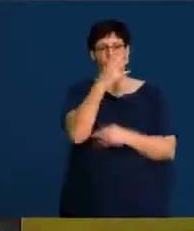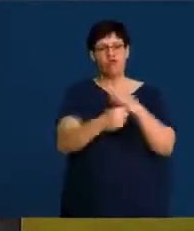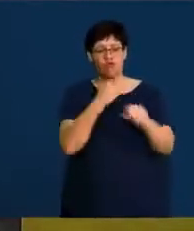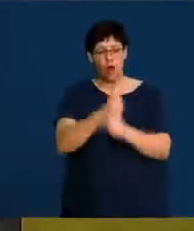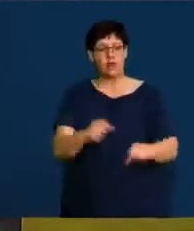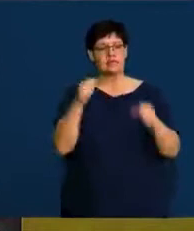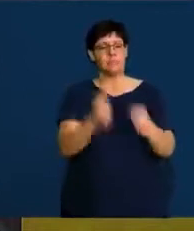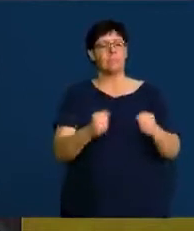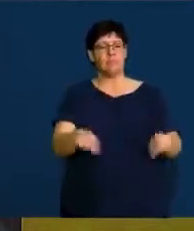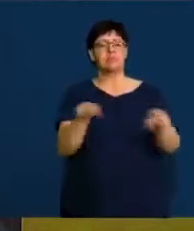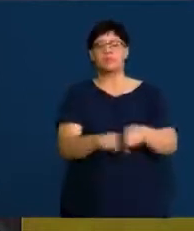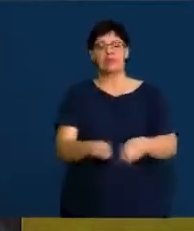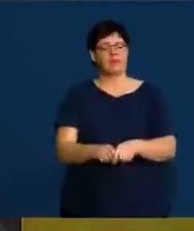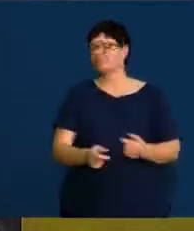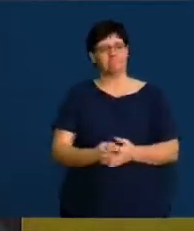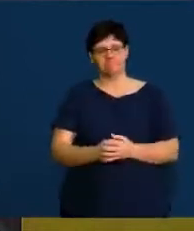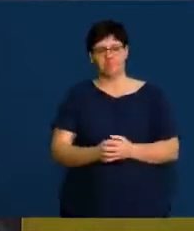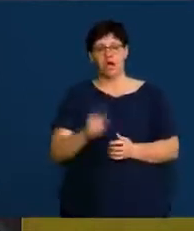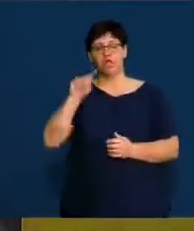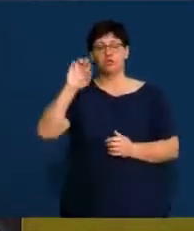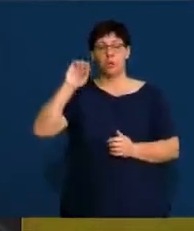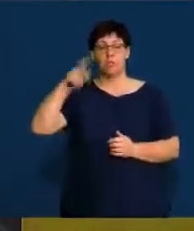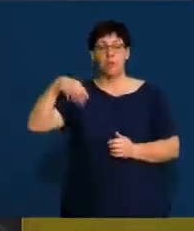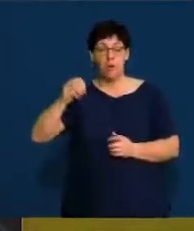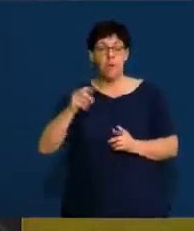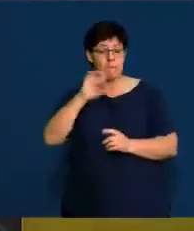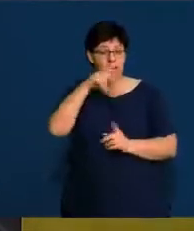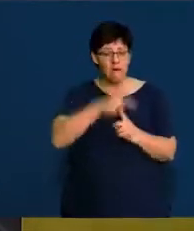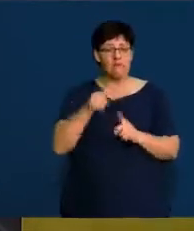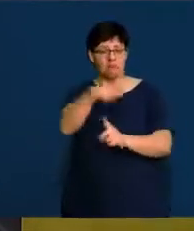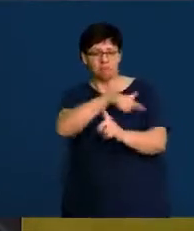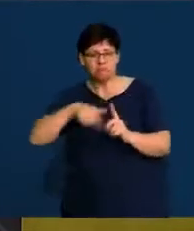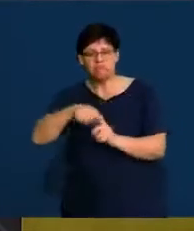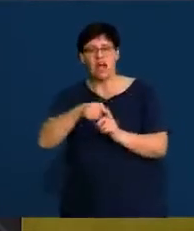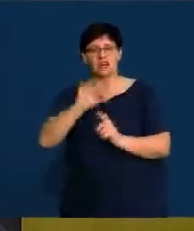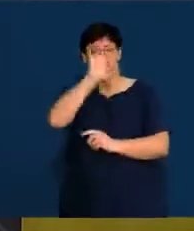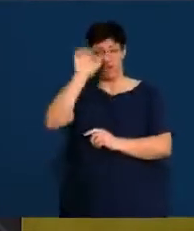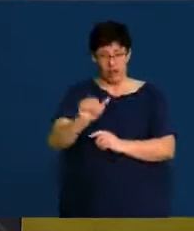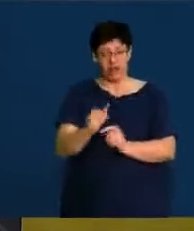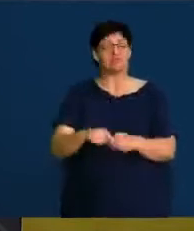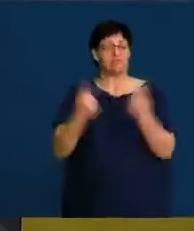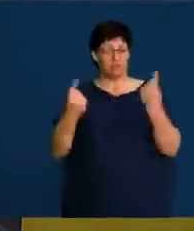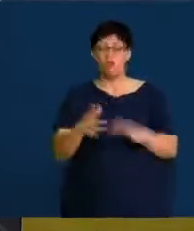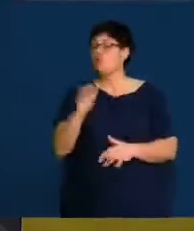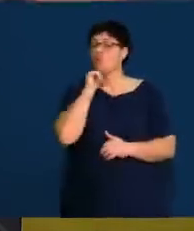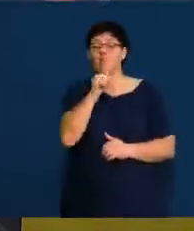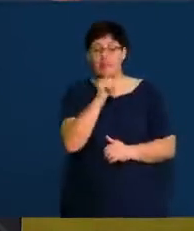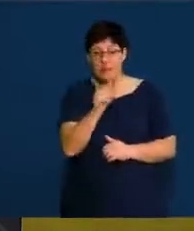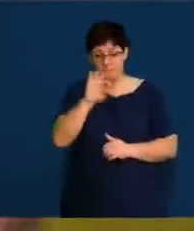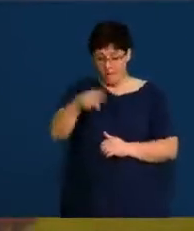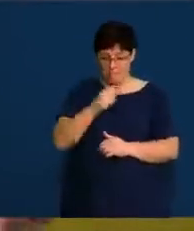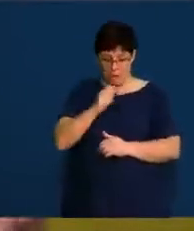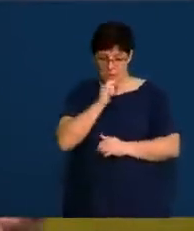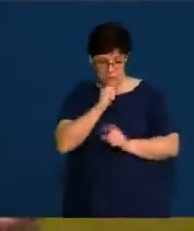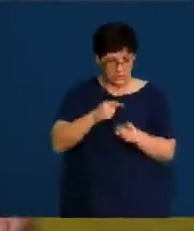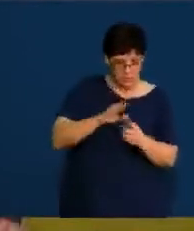year. A map, a topographical map of a location in South Africa. So, no matter what map you're using,